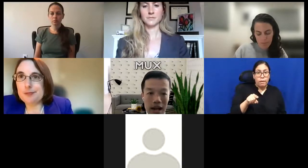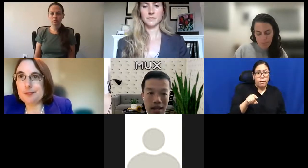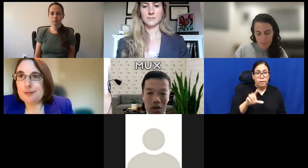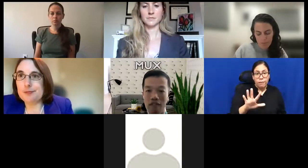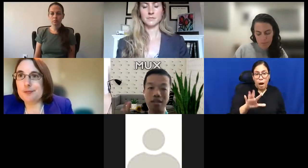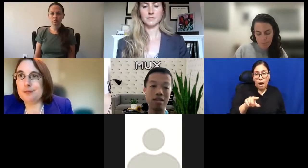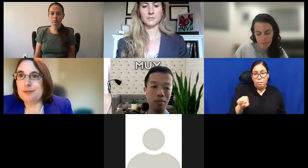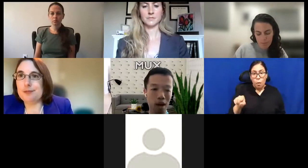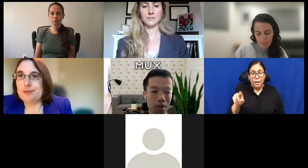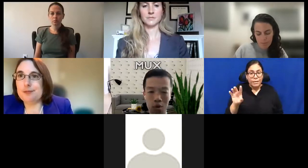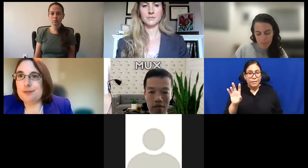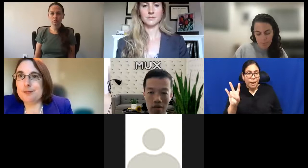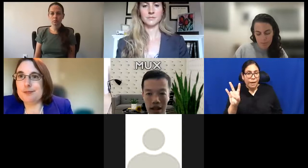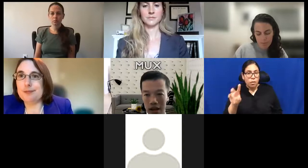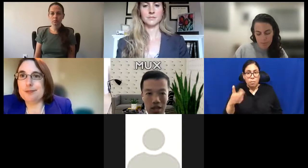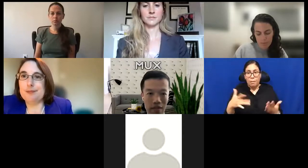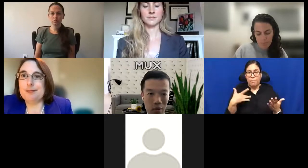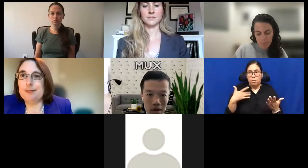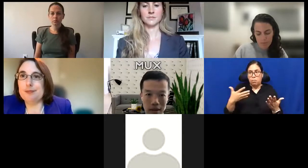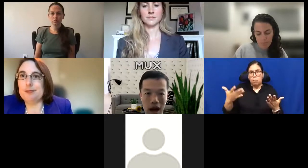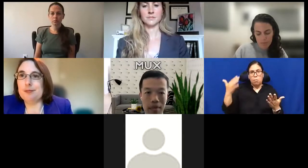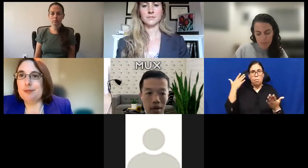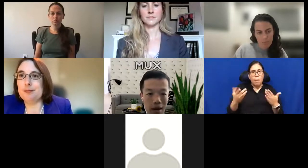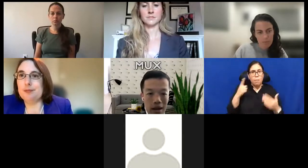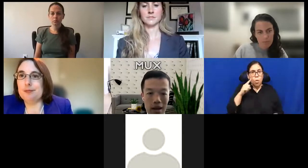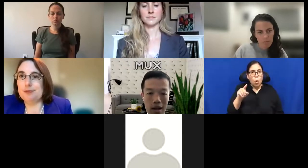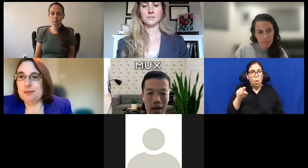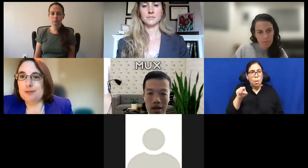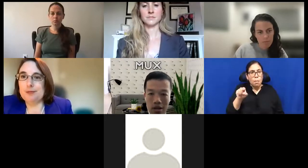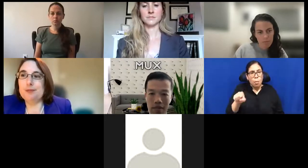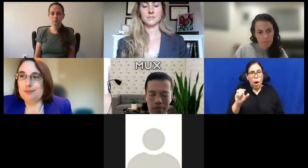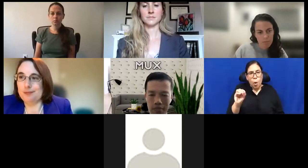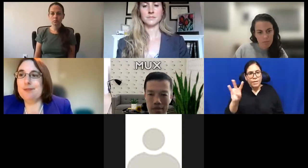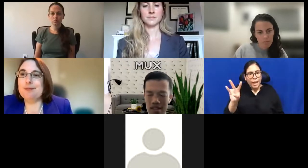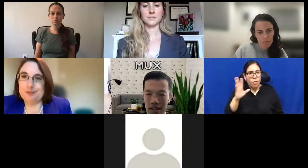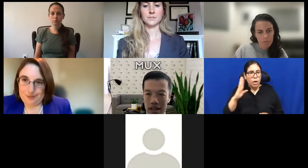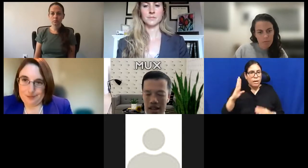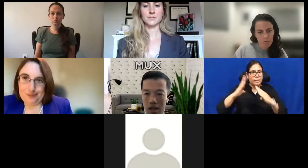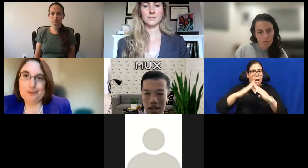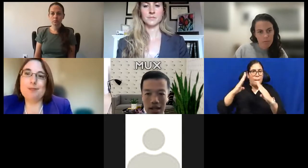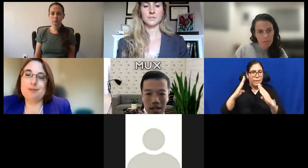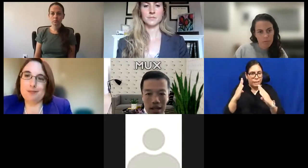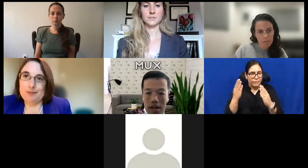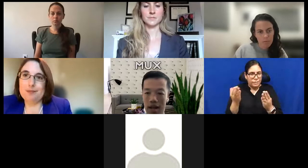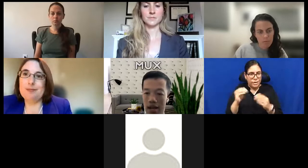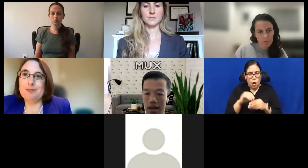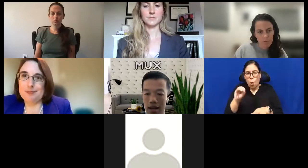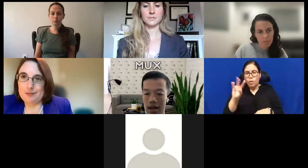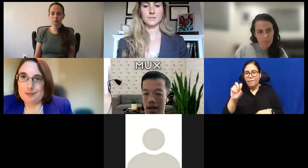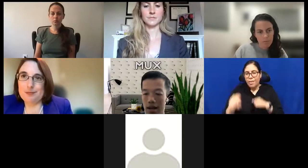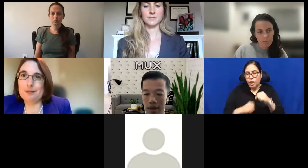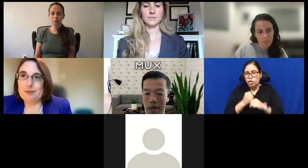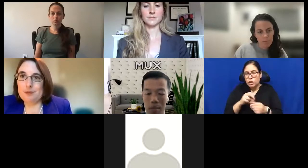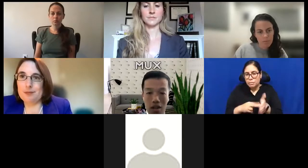you could have felt the same way, but who would have known that 07 was going to be the top of the market in 07? And then you could have said the same